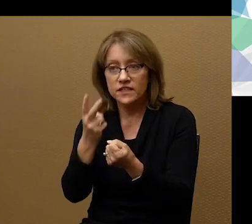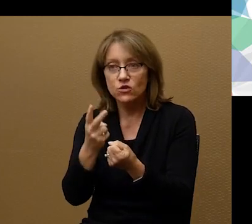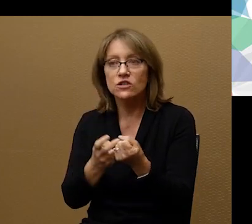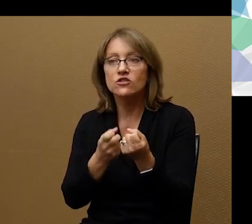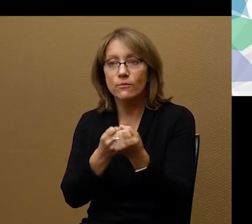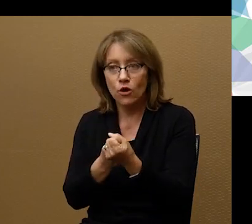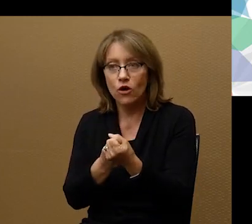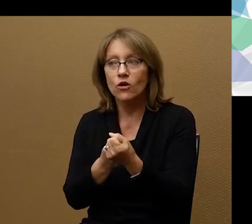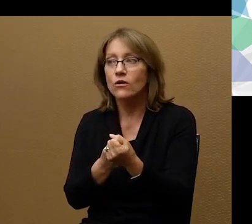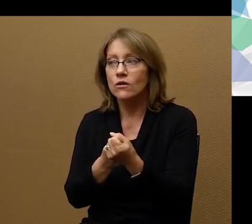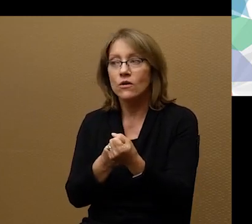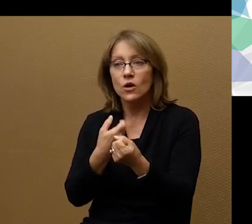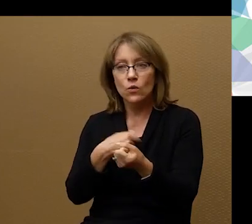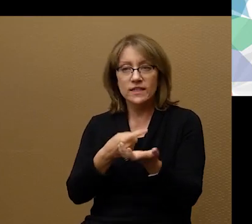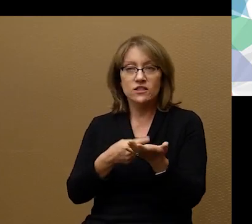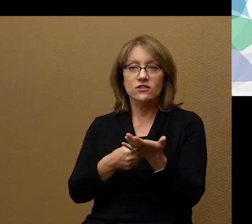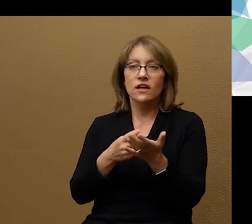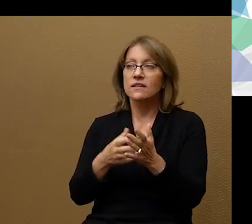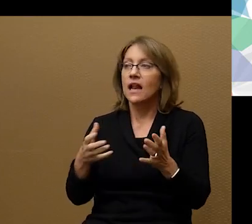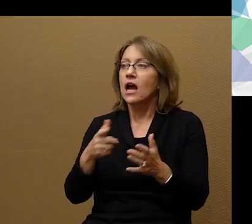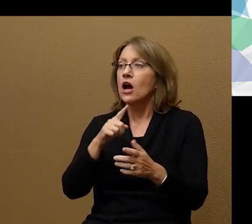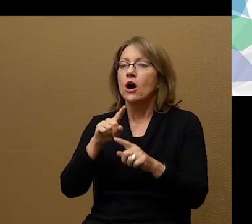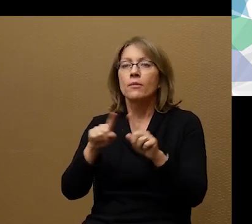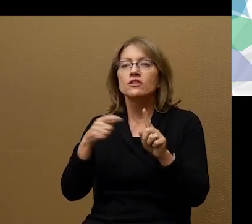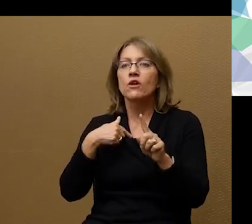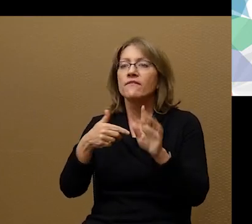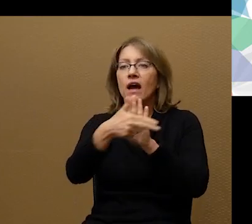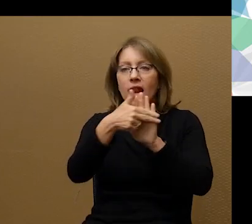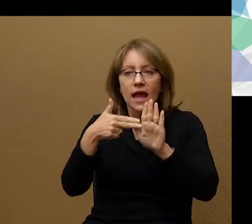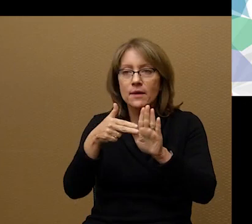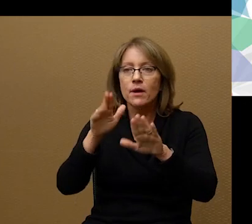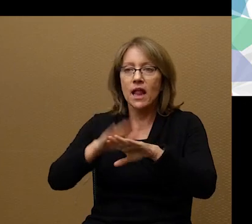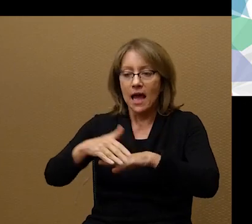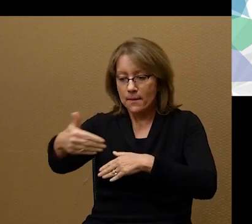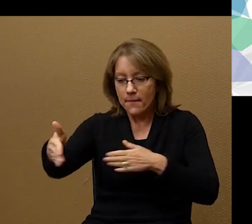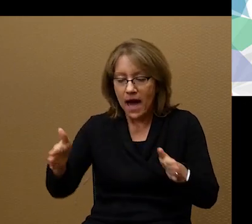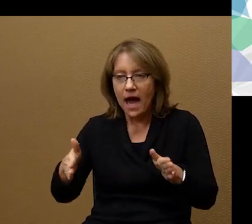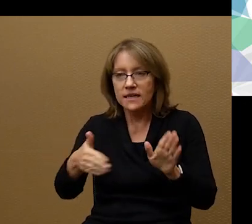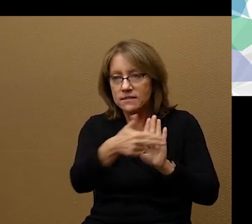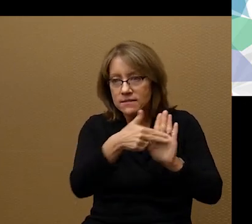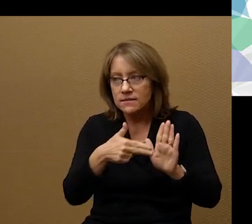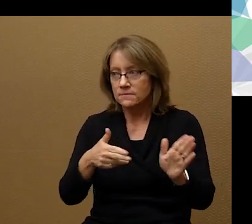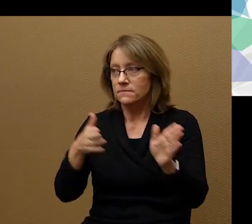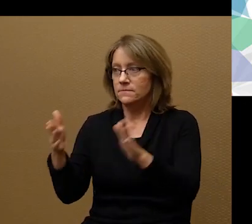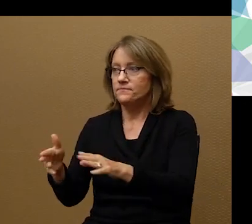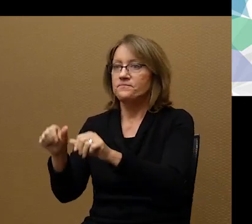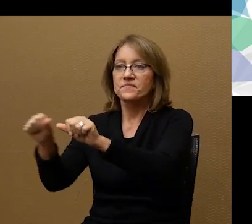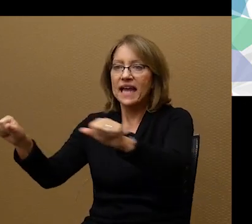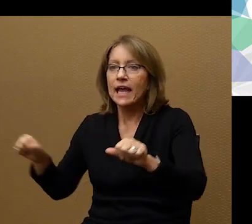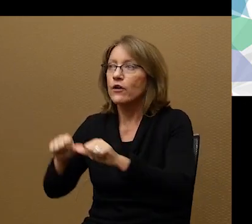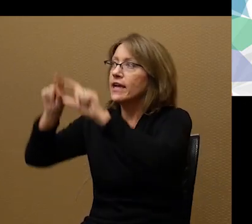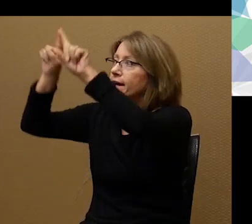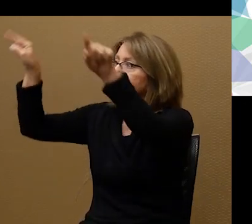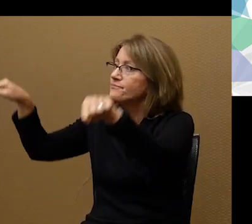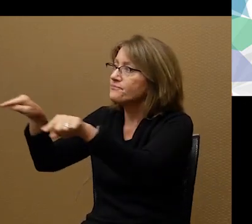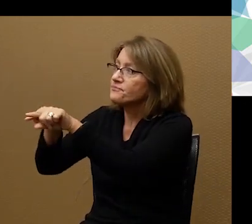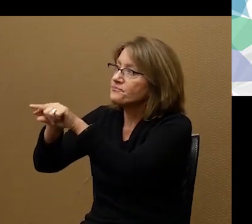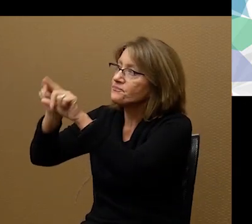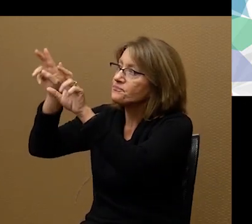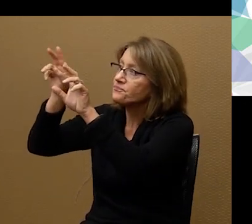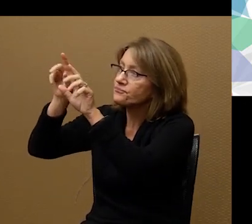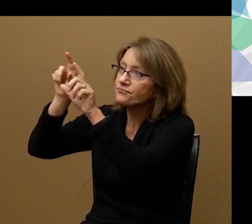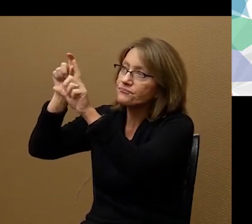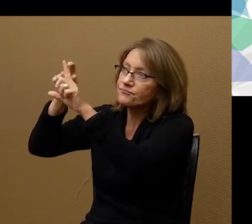supports earlier, but just having labels on boxes, labels in areas, having boundaries where you understand